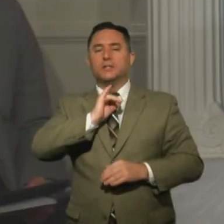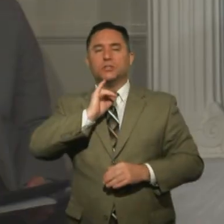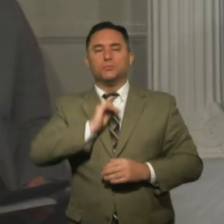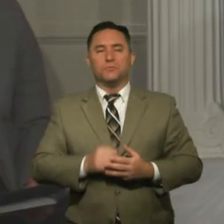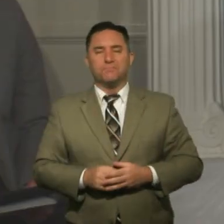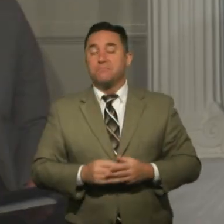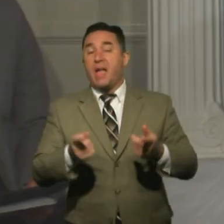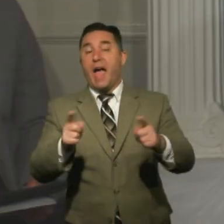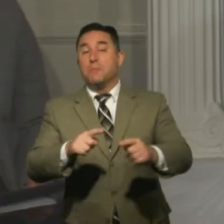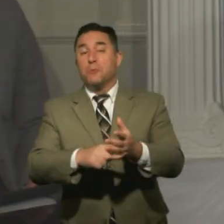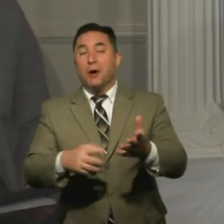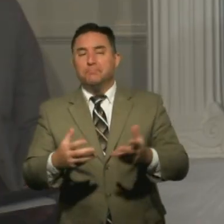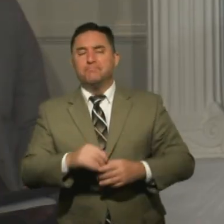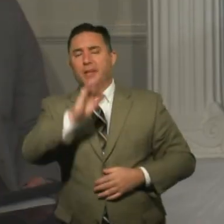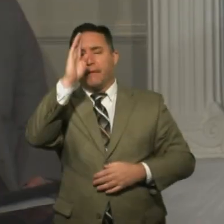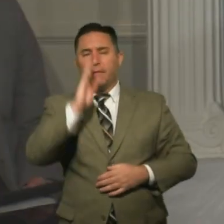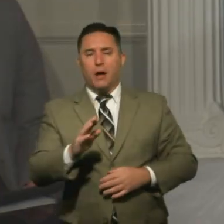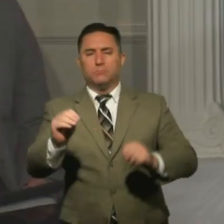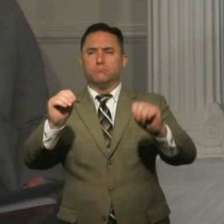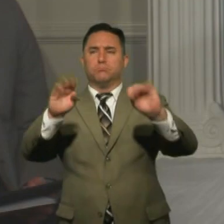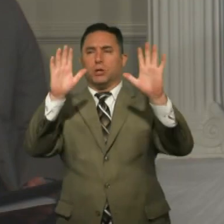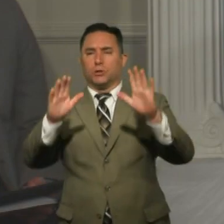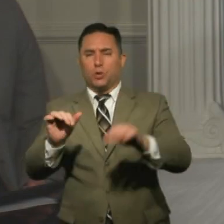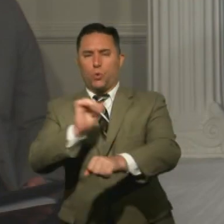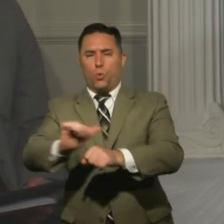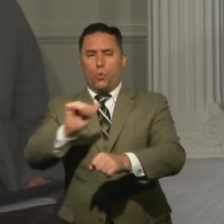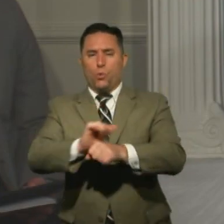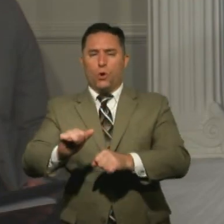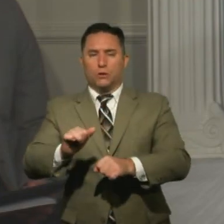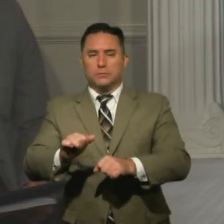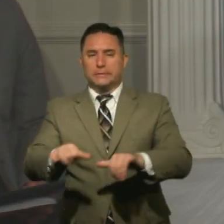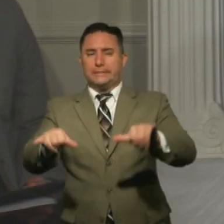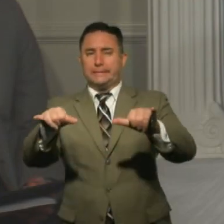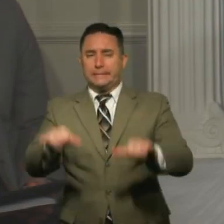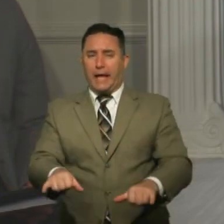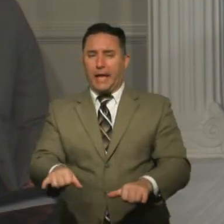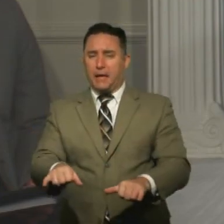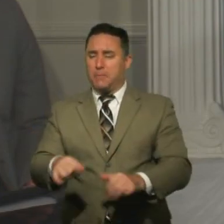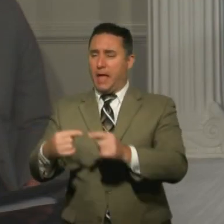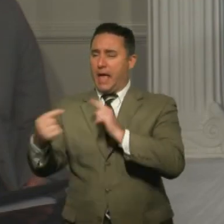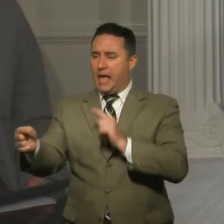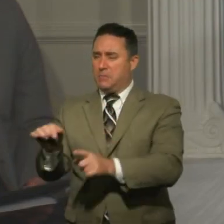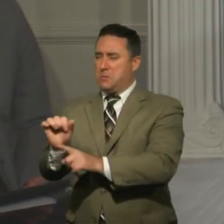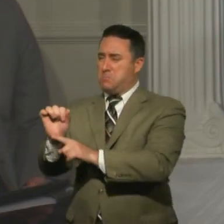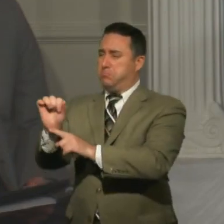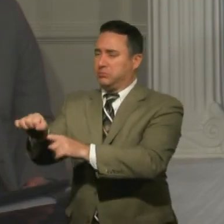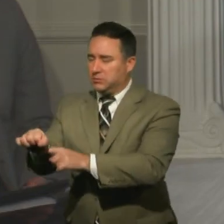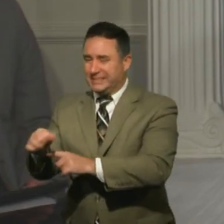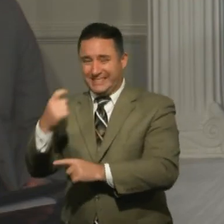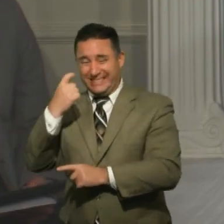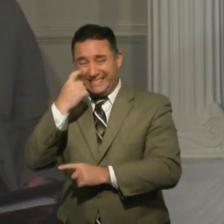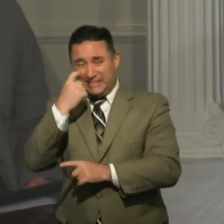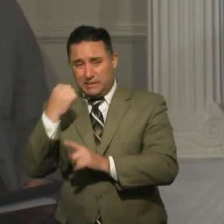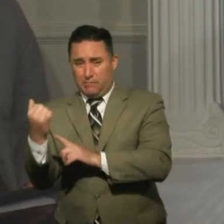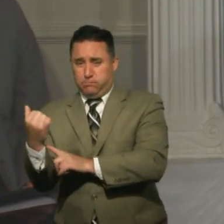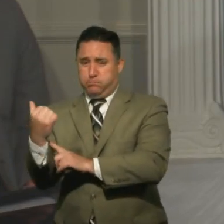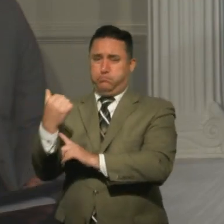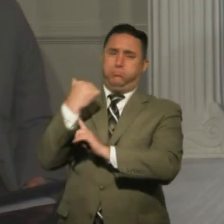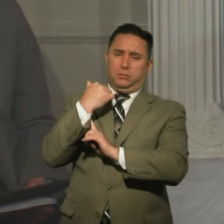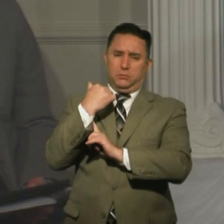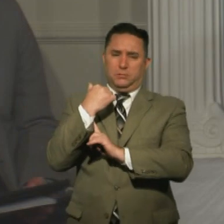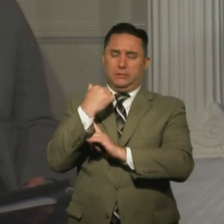Look what happened. God miraculously worked where the same enemy who had just absolutely obliterated them and wiped them